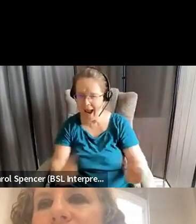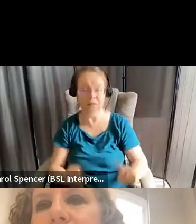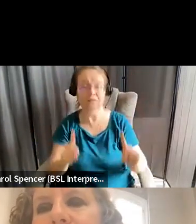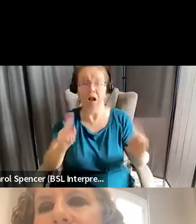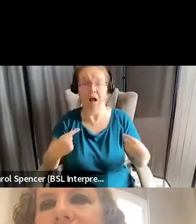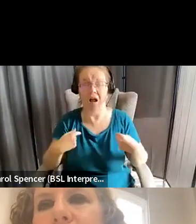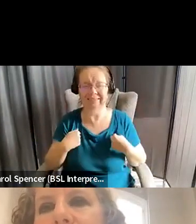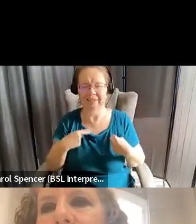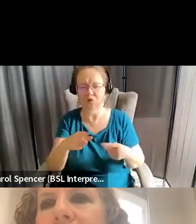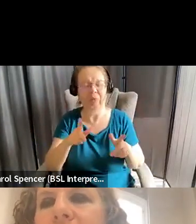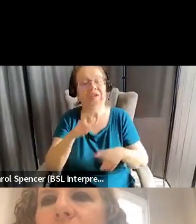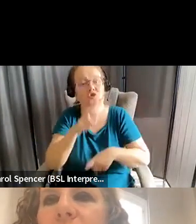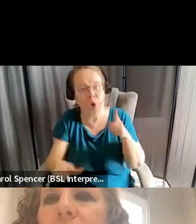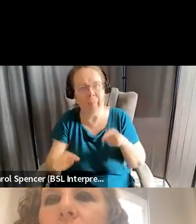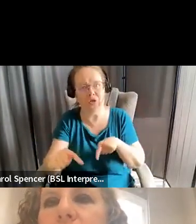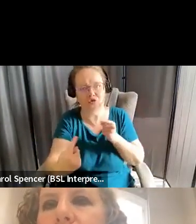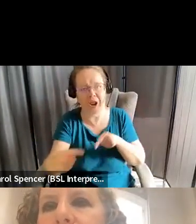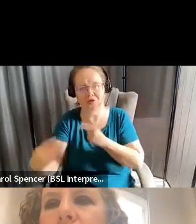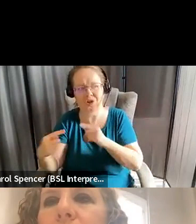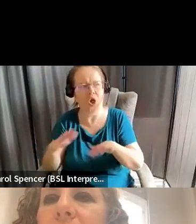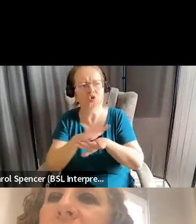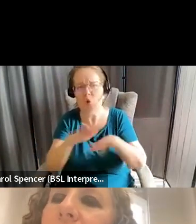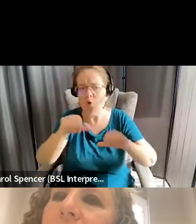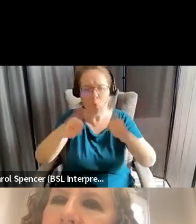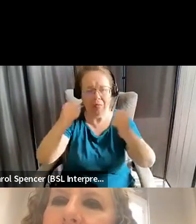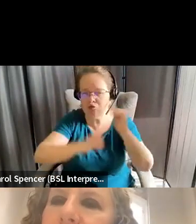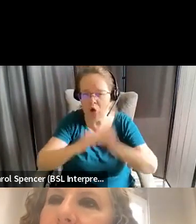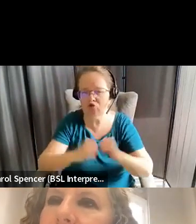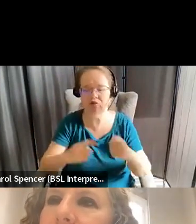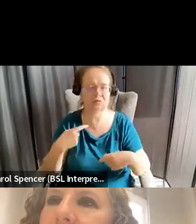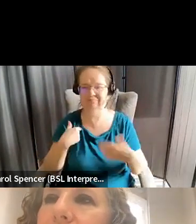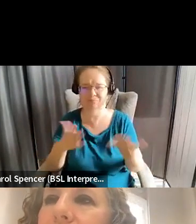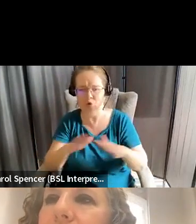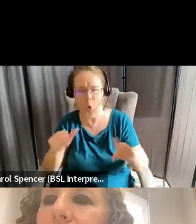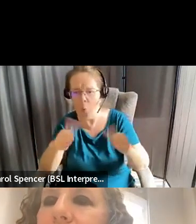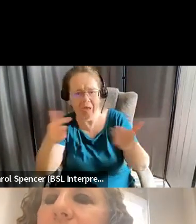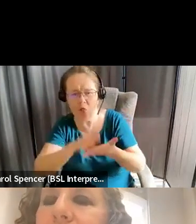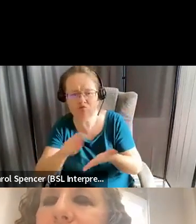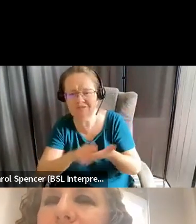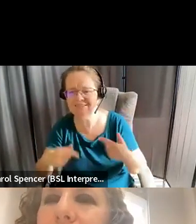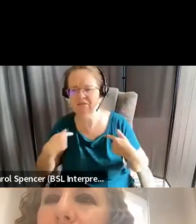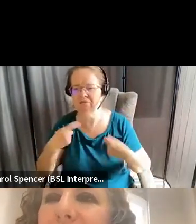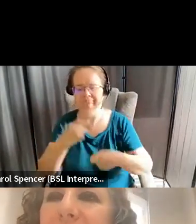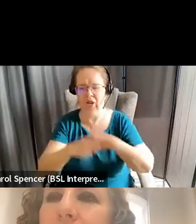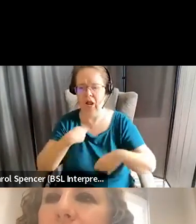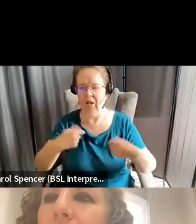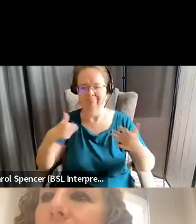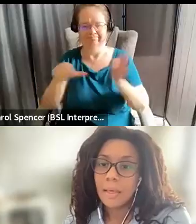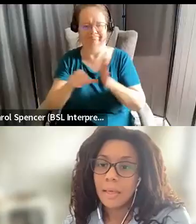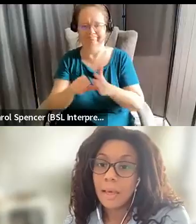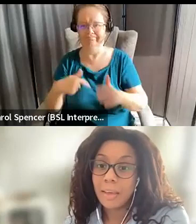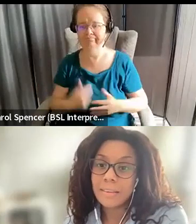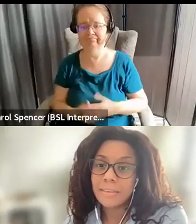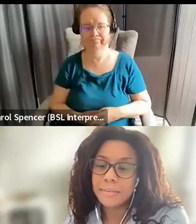It's kind of a double challenge when things aren't well structured or well written. That's a really important point. And Siobhan, I